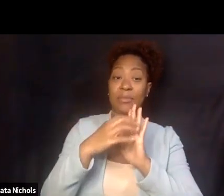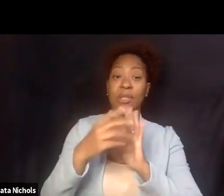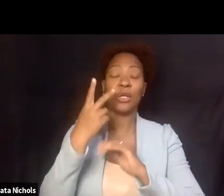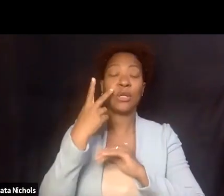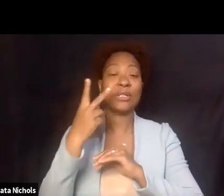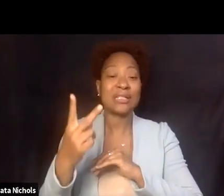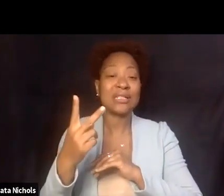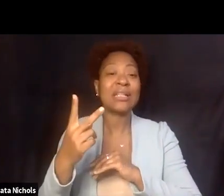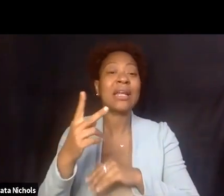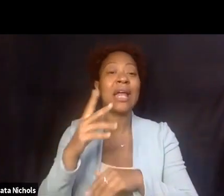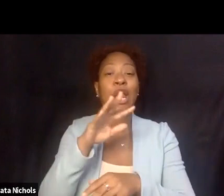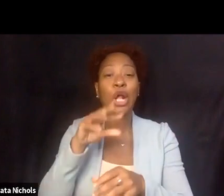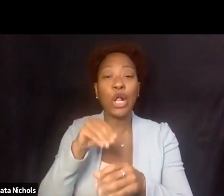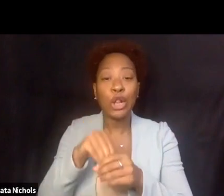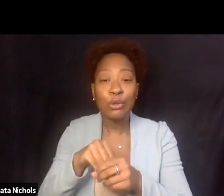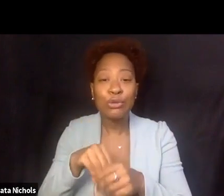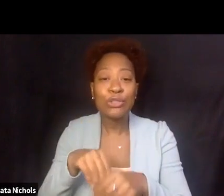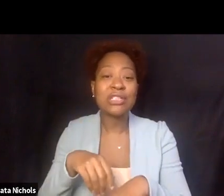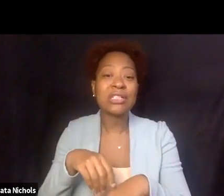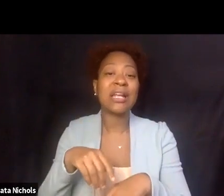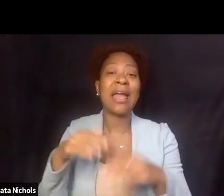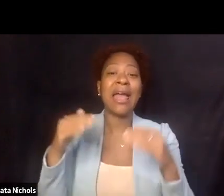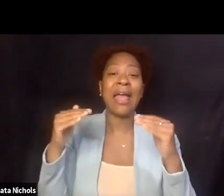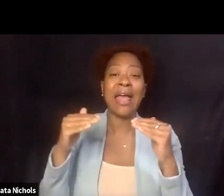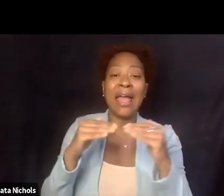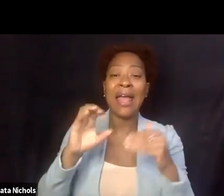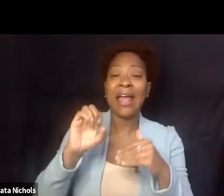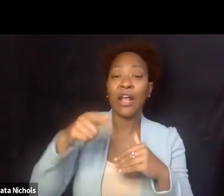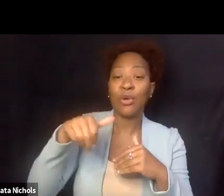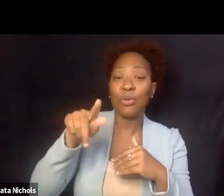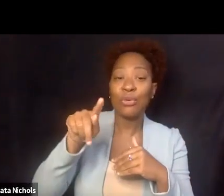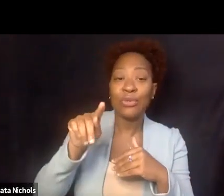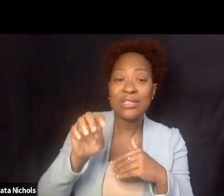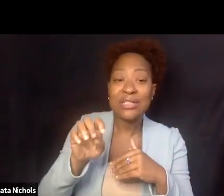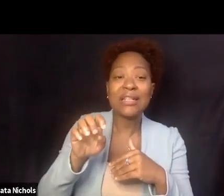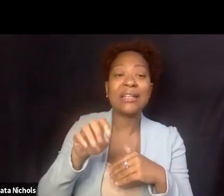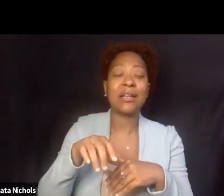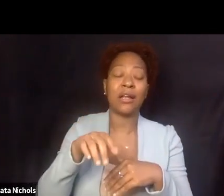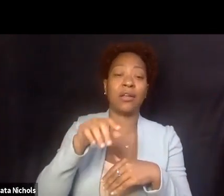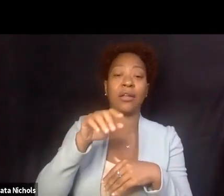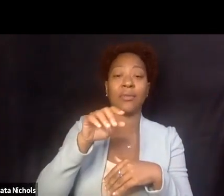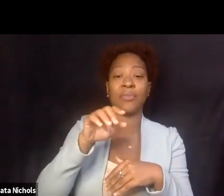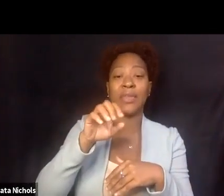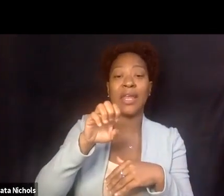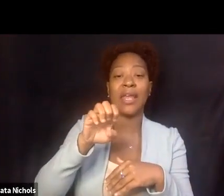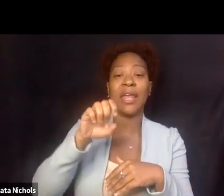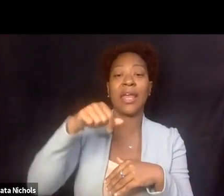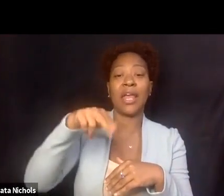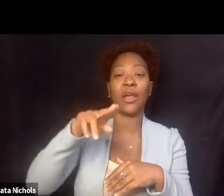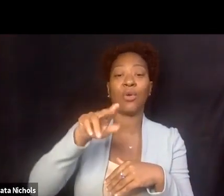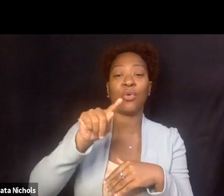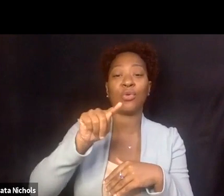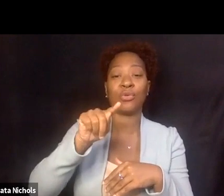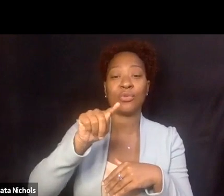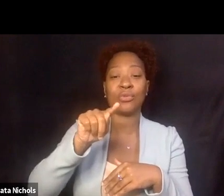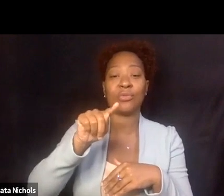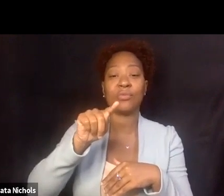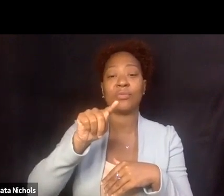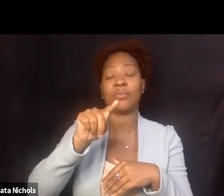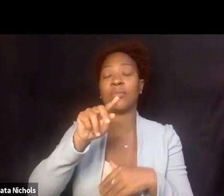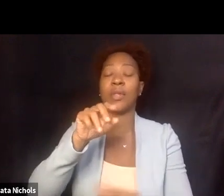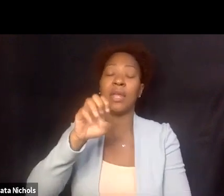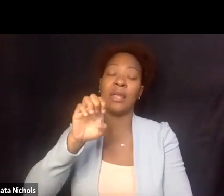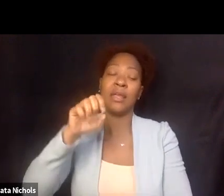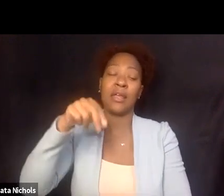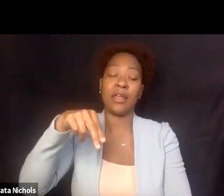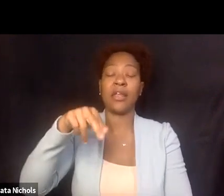in inclusion and equity, and then the making contact is updated. It's got the accommodate